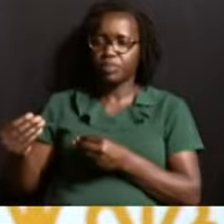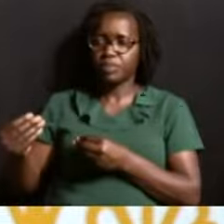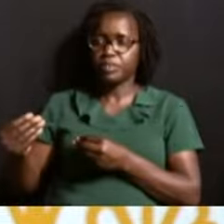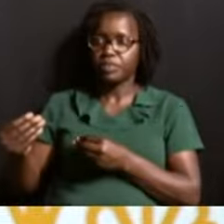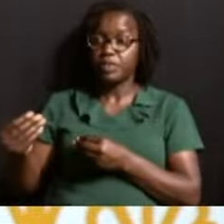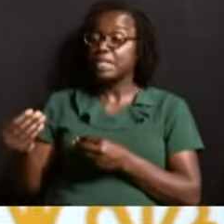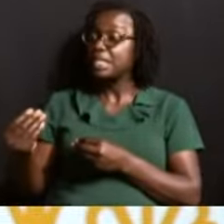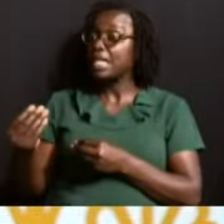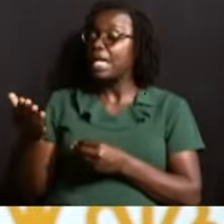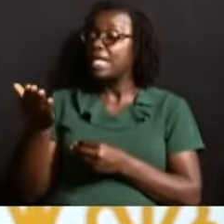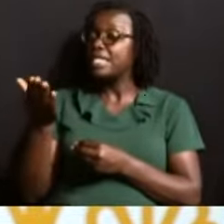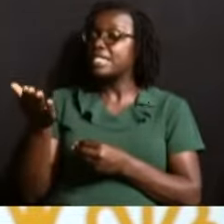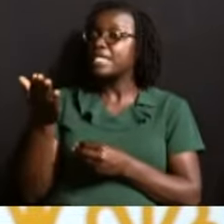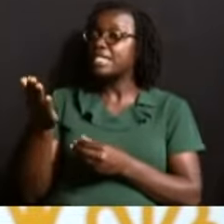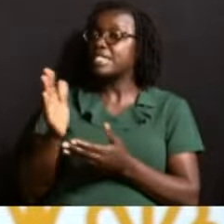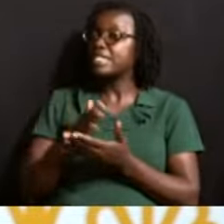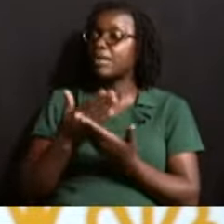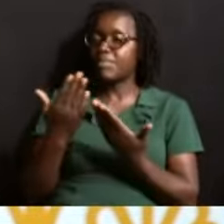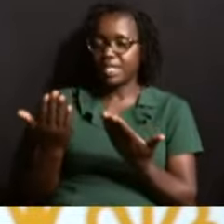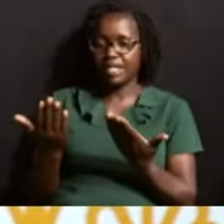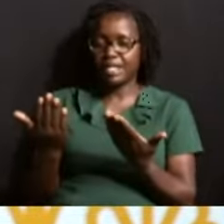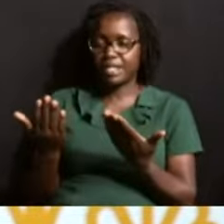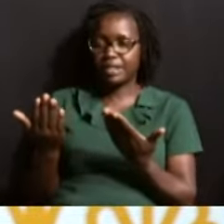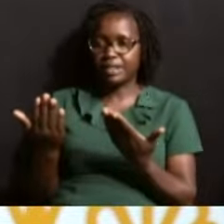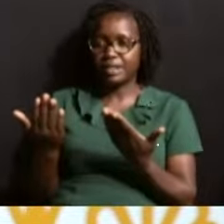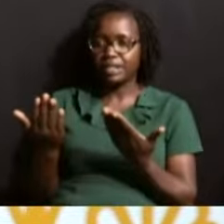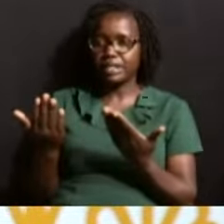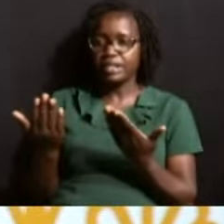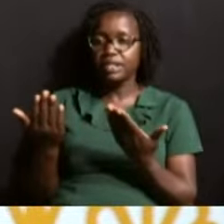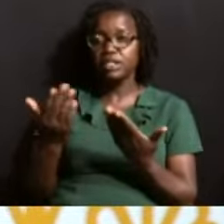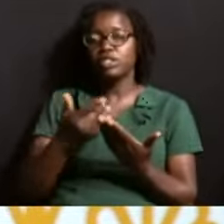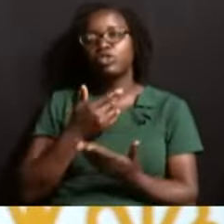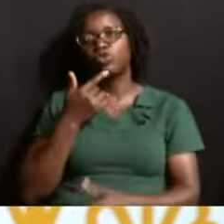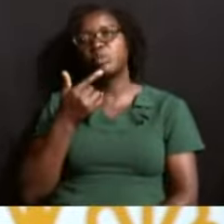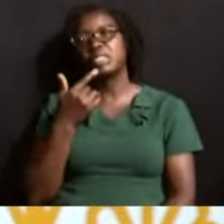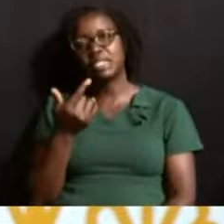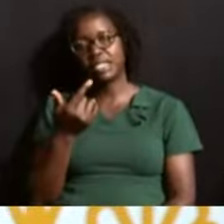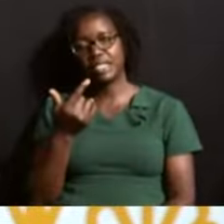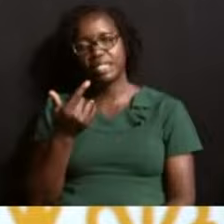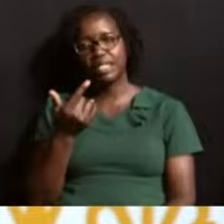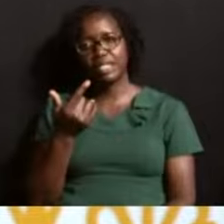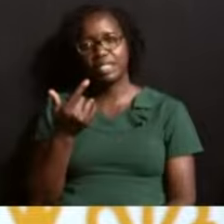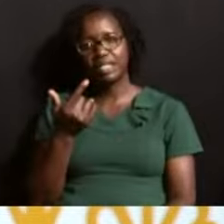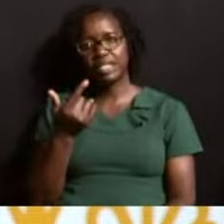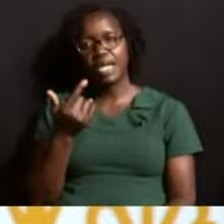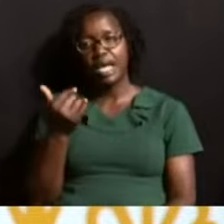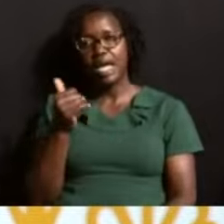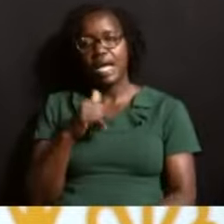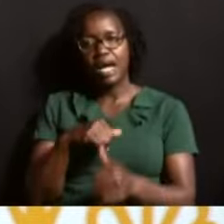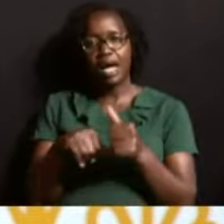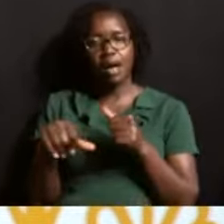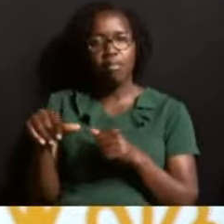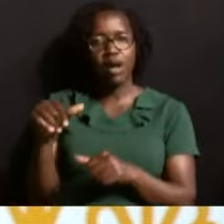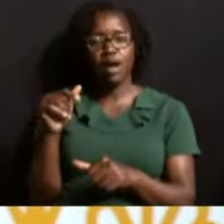There is something to be said about